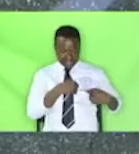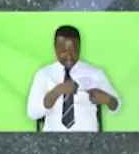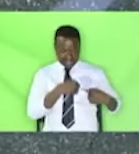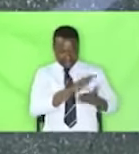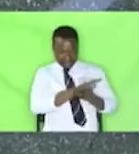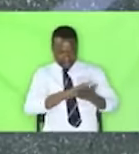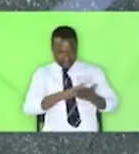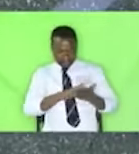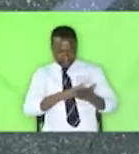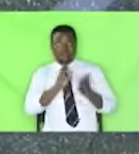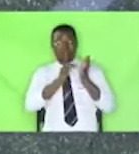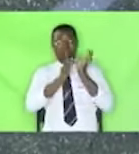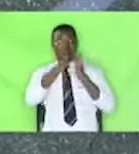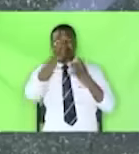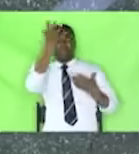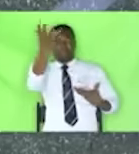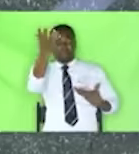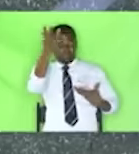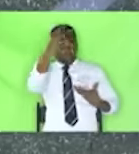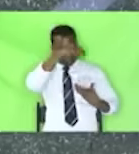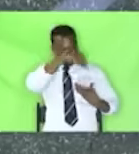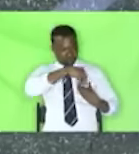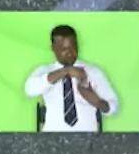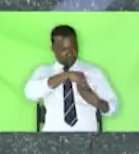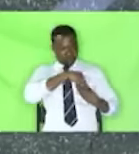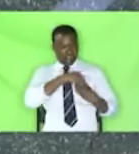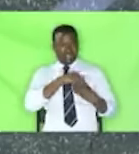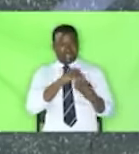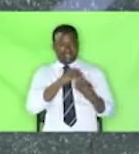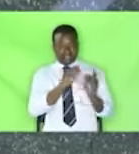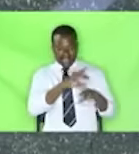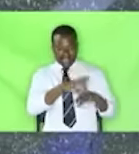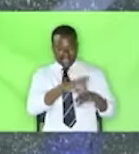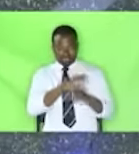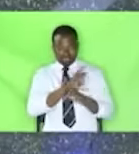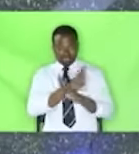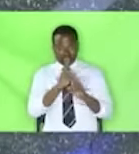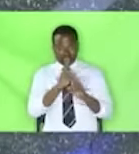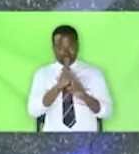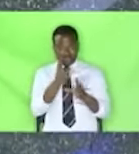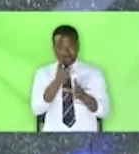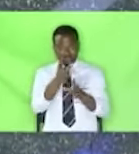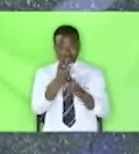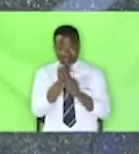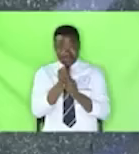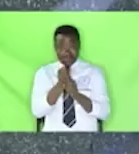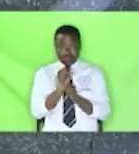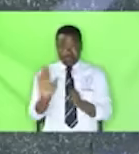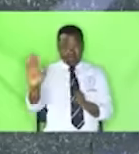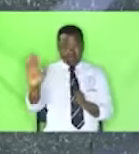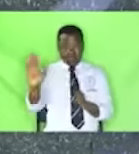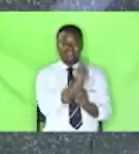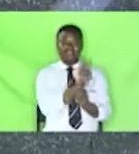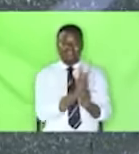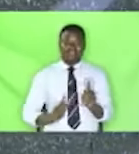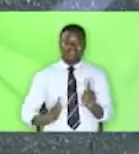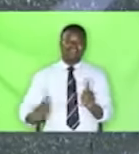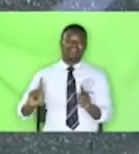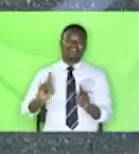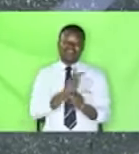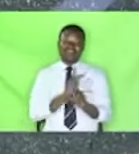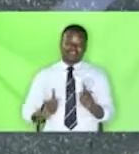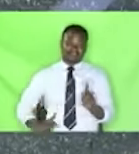may the earth get ready to receive their king. I want to pause a